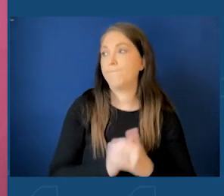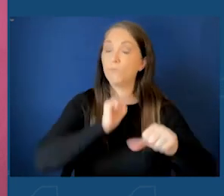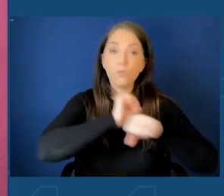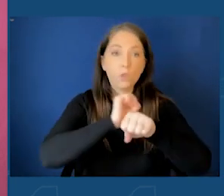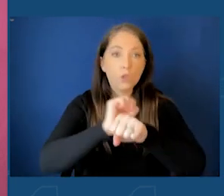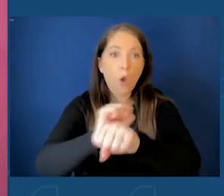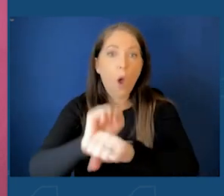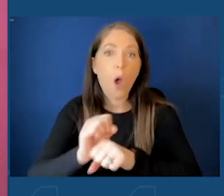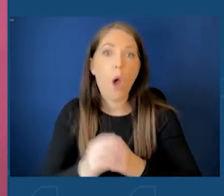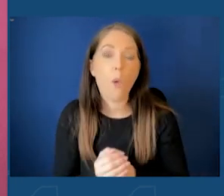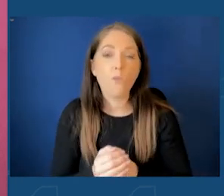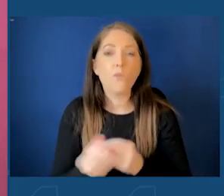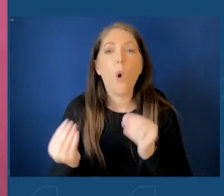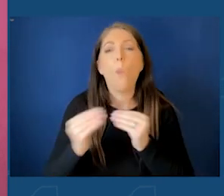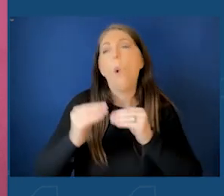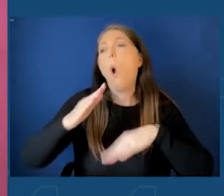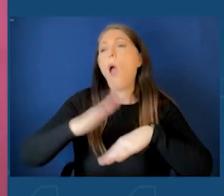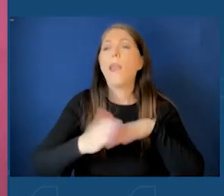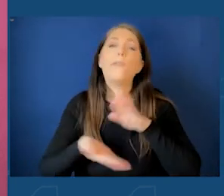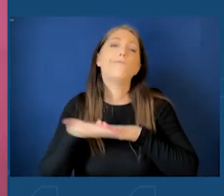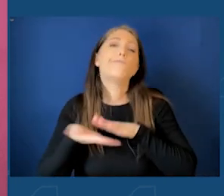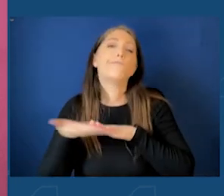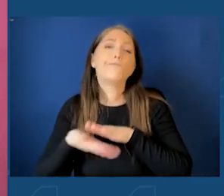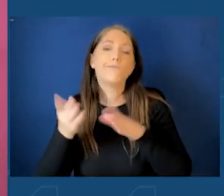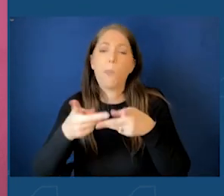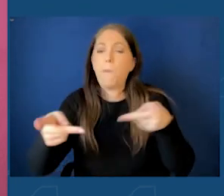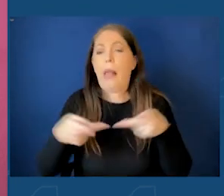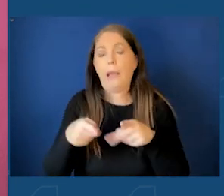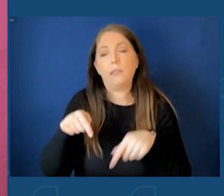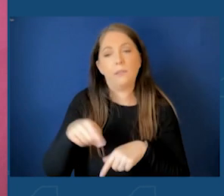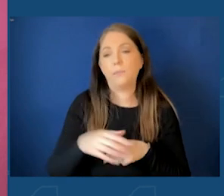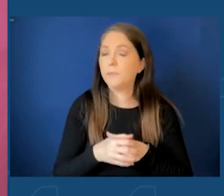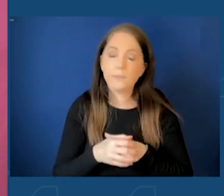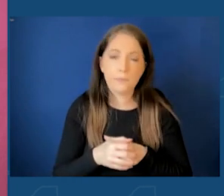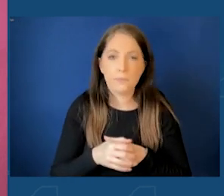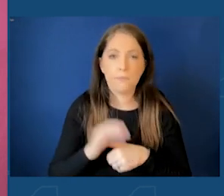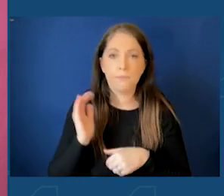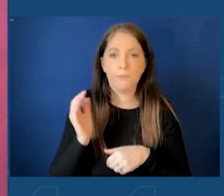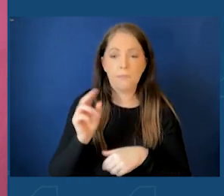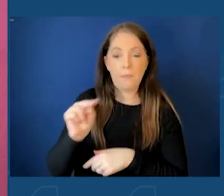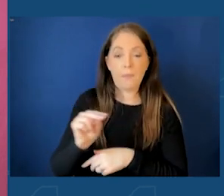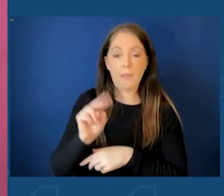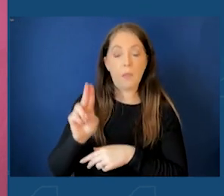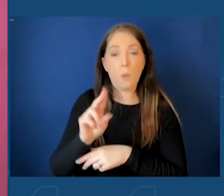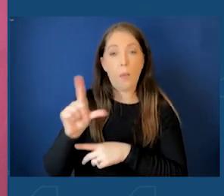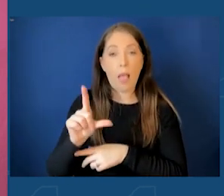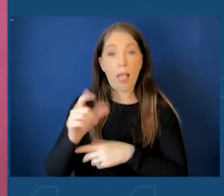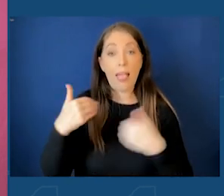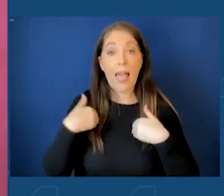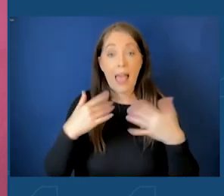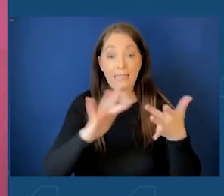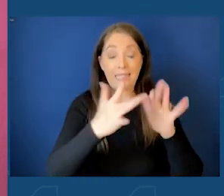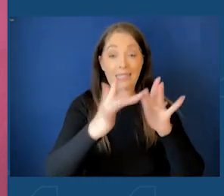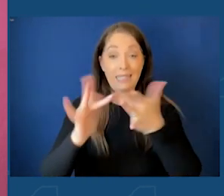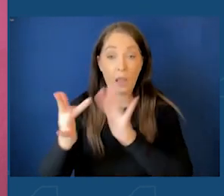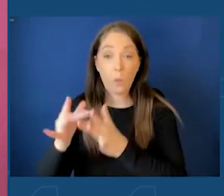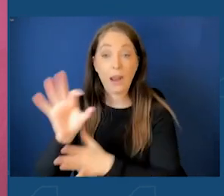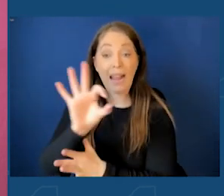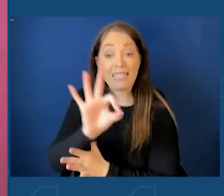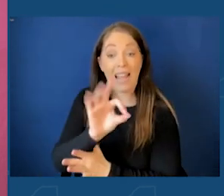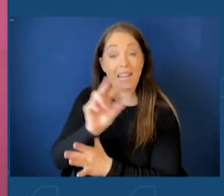place for us to operate. The National Urban League has a network of 92 affiliates across the